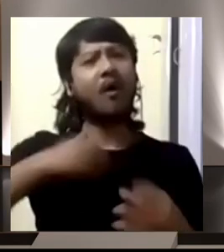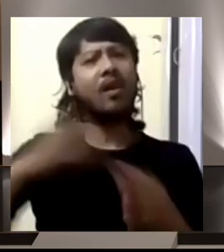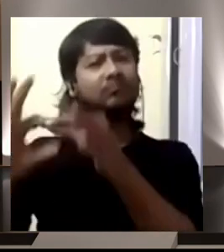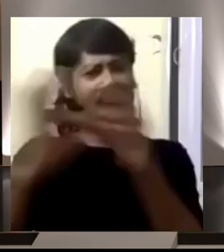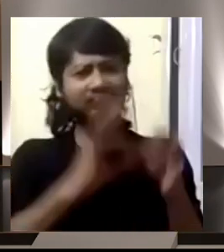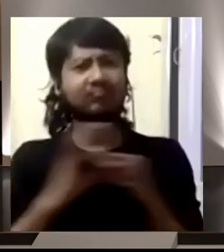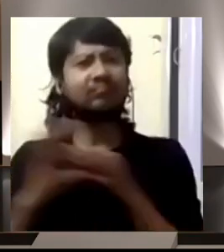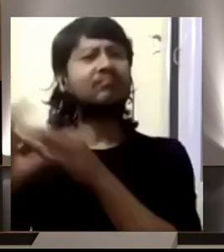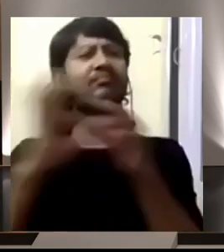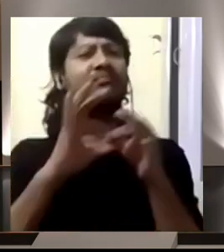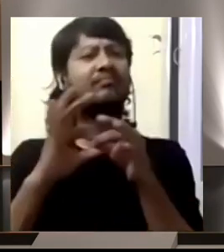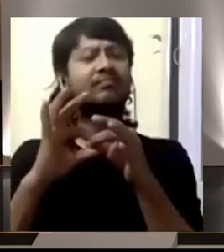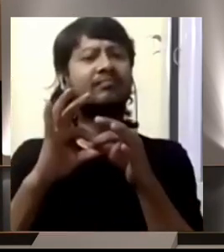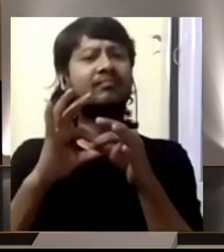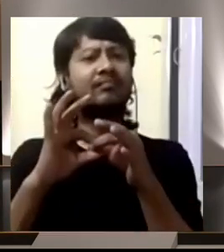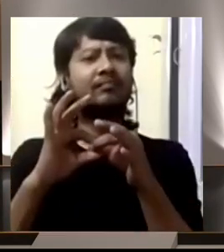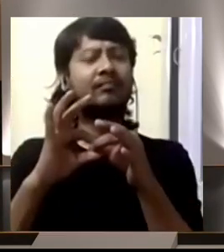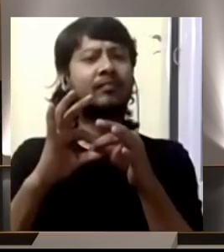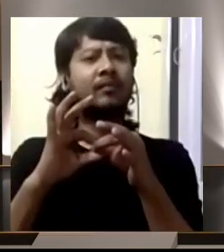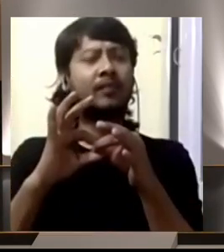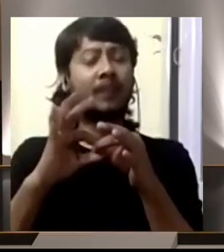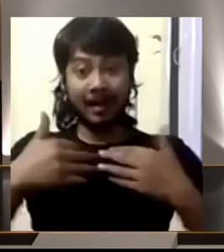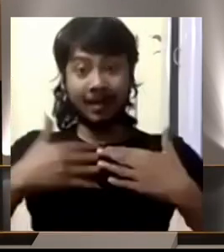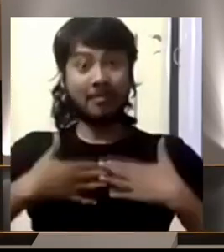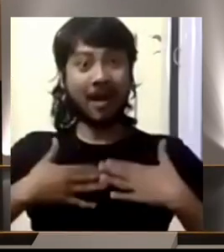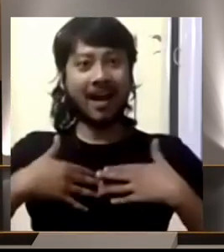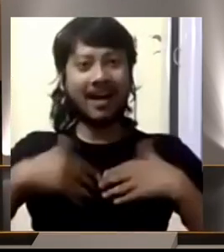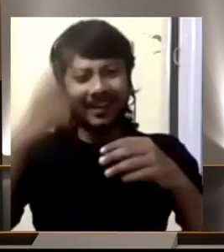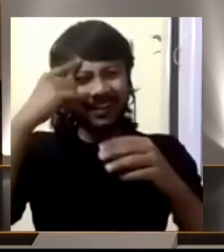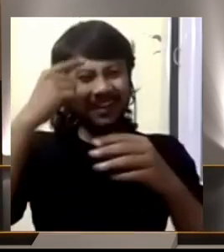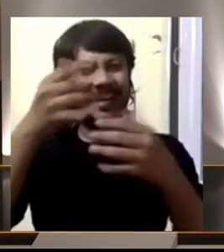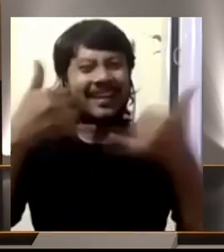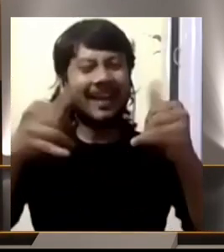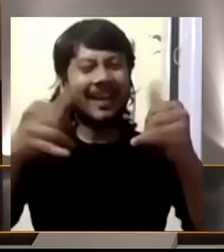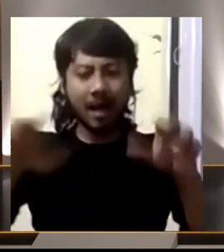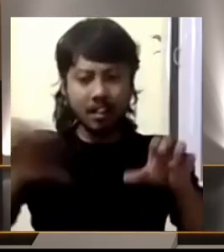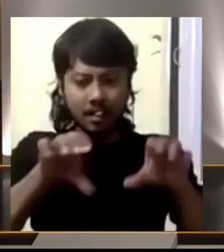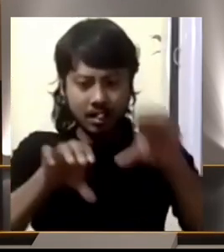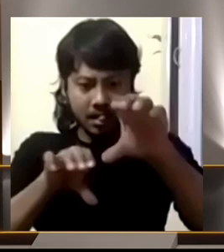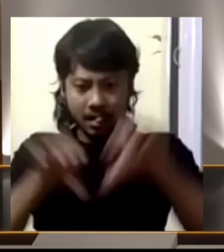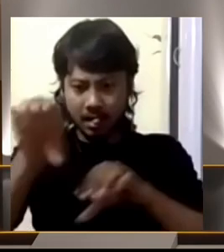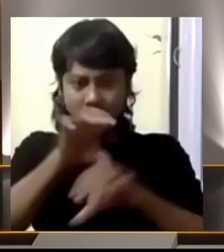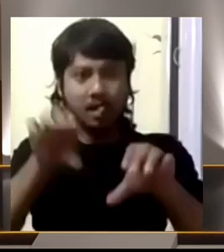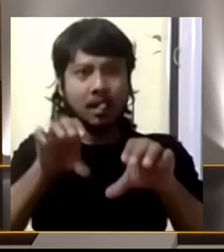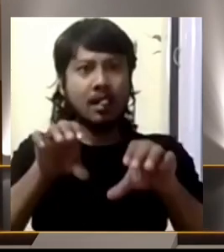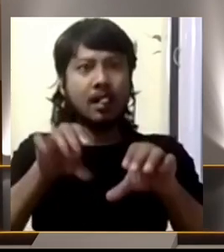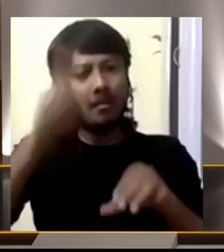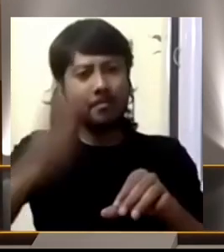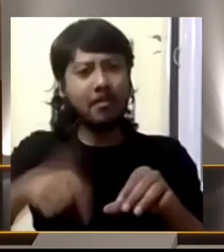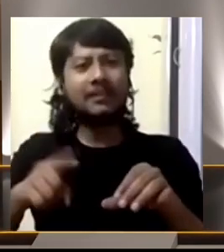be complete when all of the pieces fit together, this world, this thing